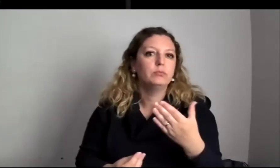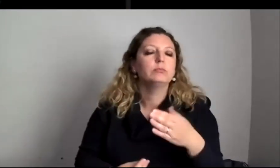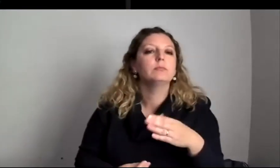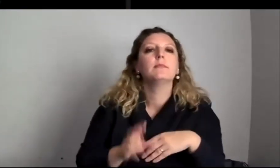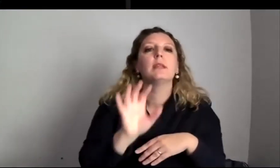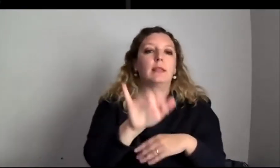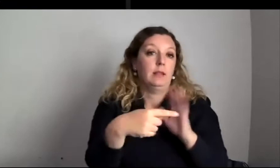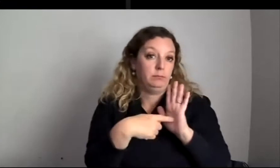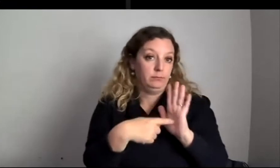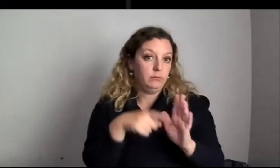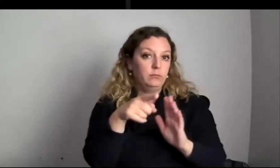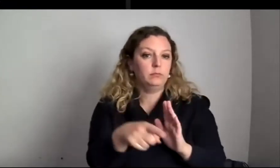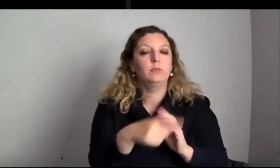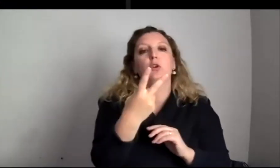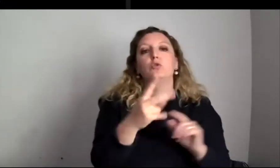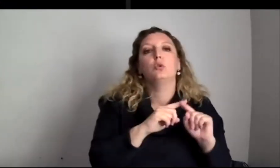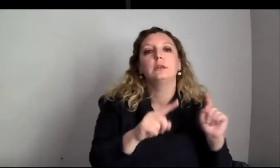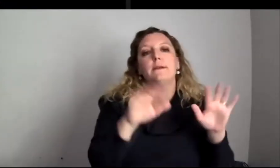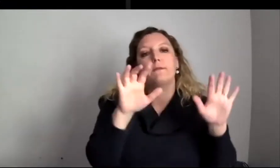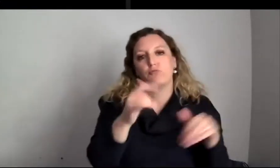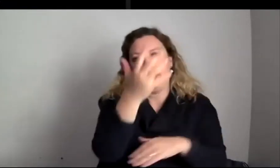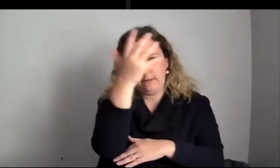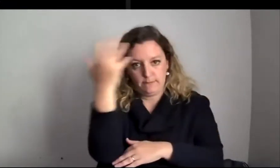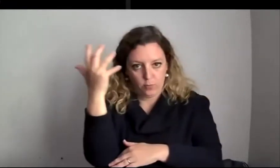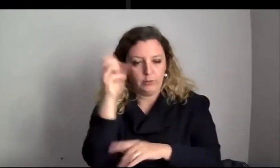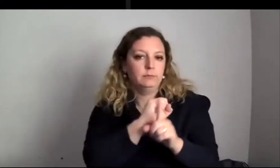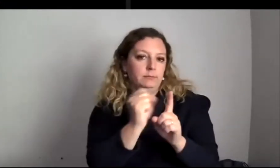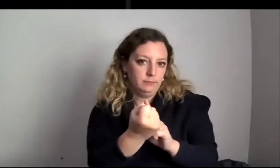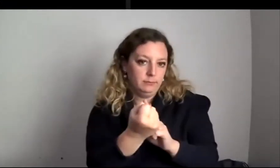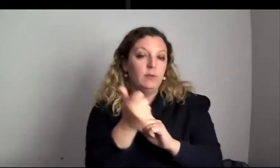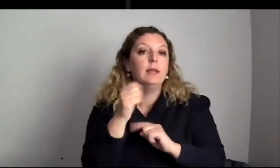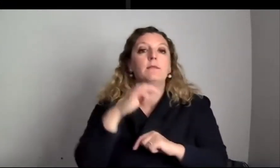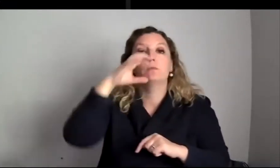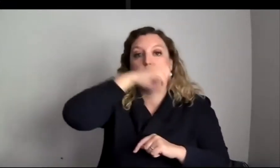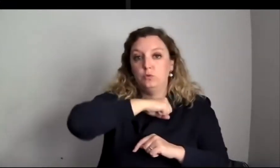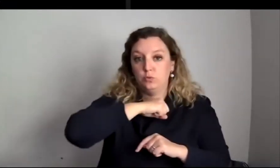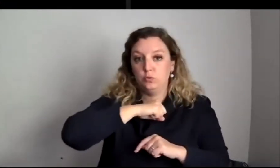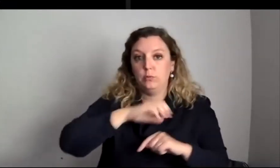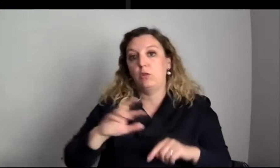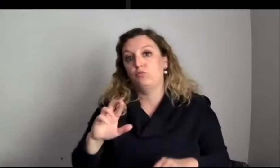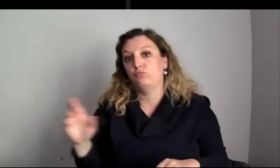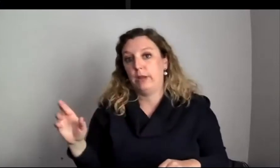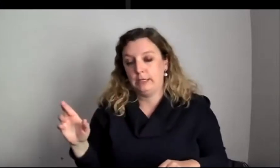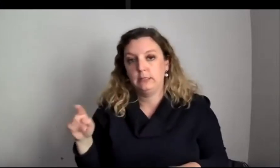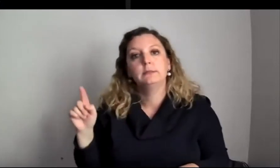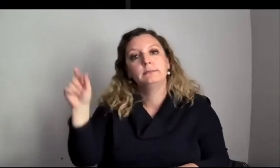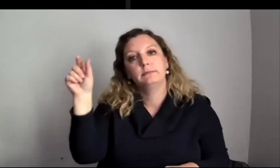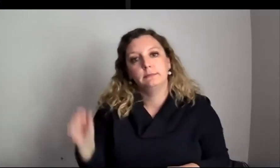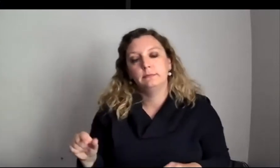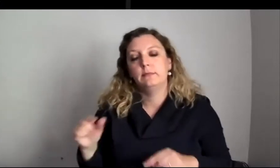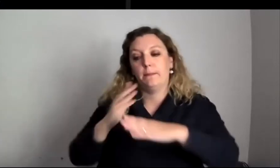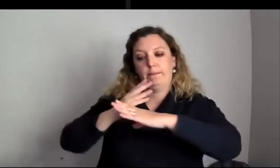just to show you under 2 different rainforest cover scenarios, if we assume here on the right that